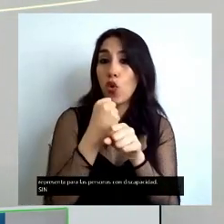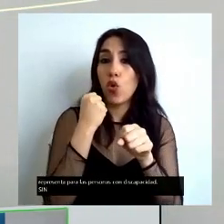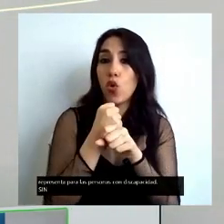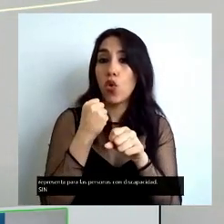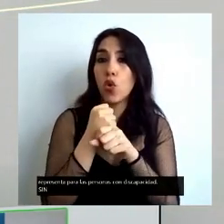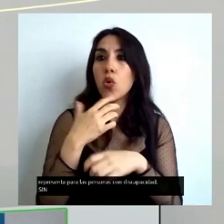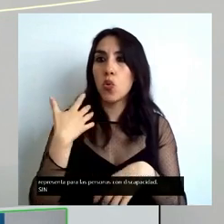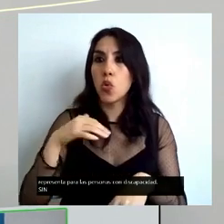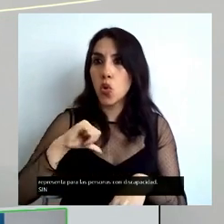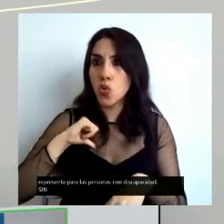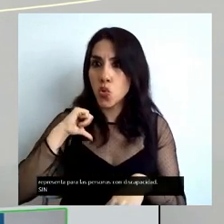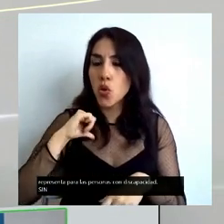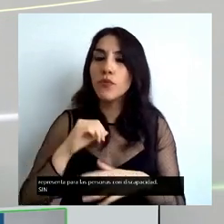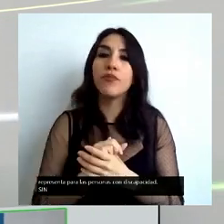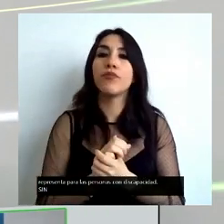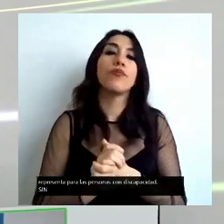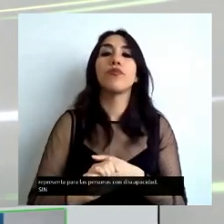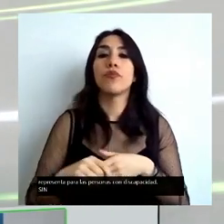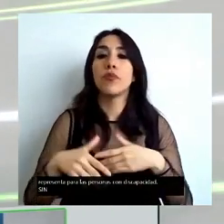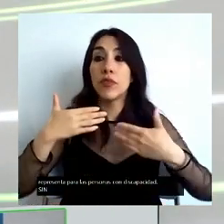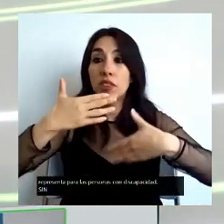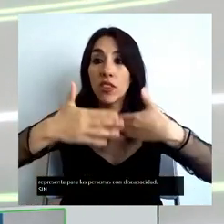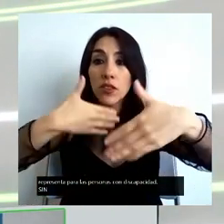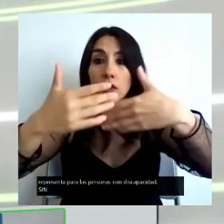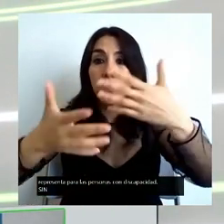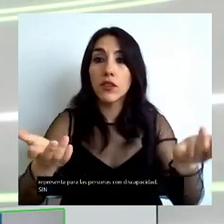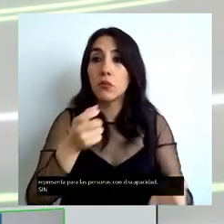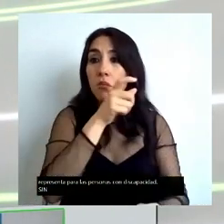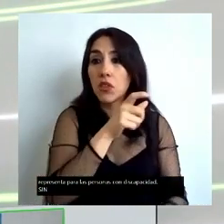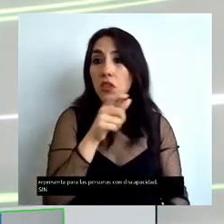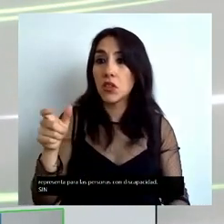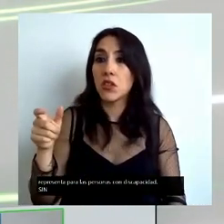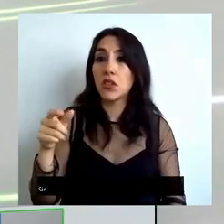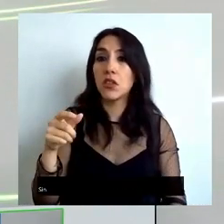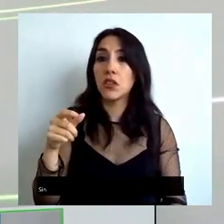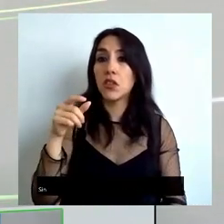disability, access to the internet is essential.